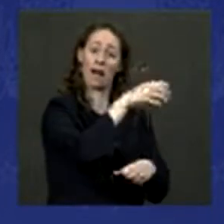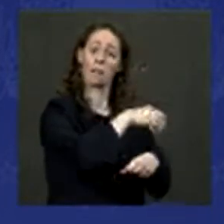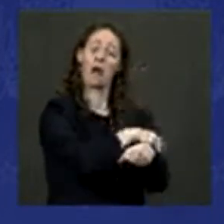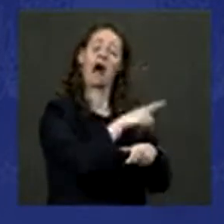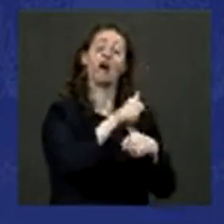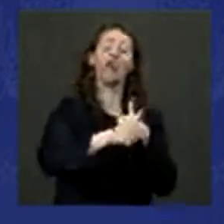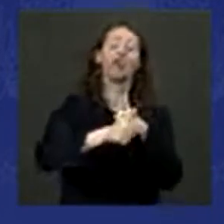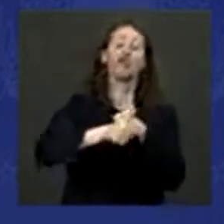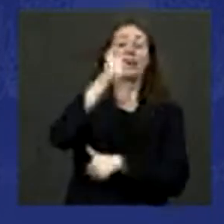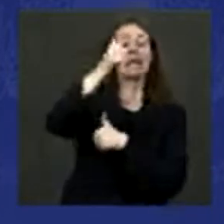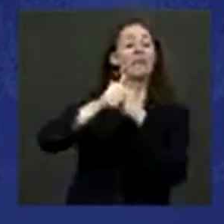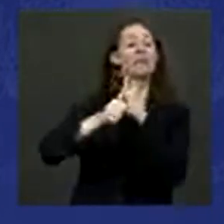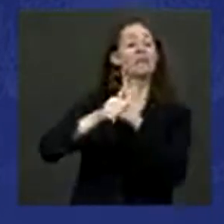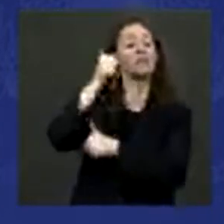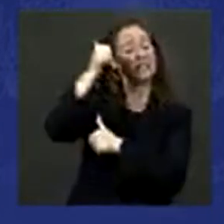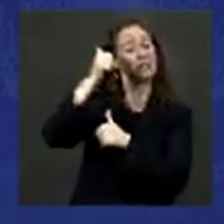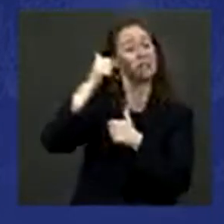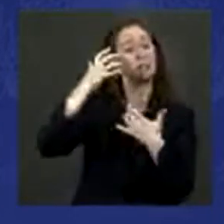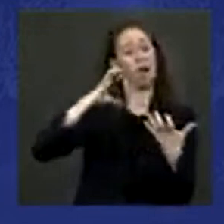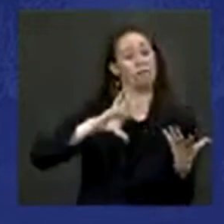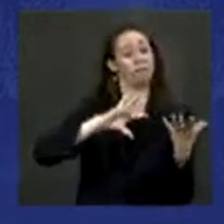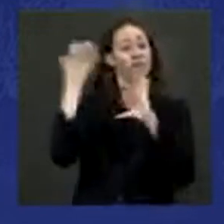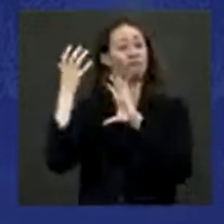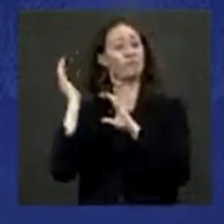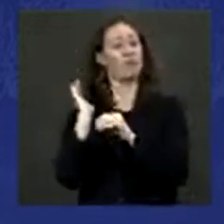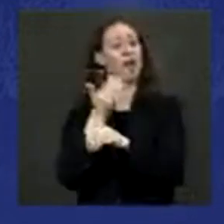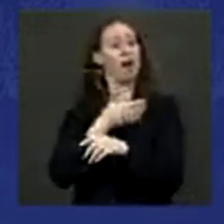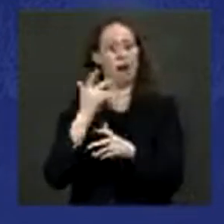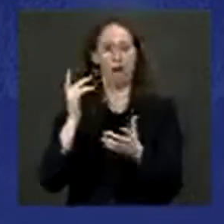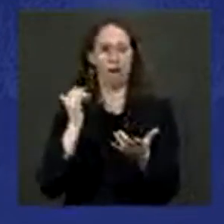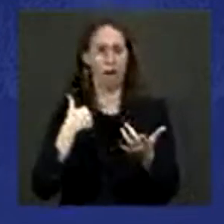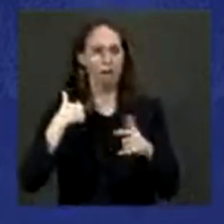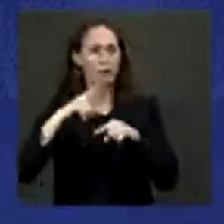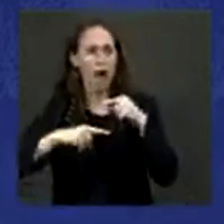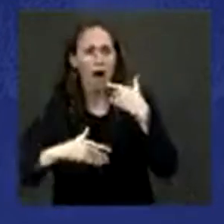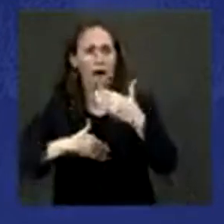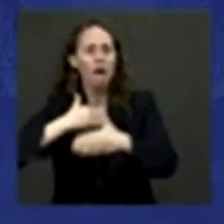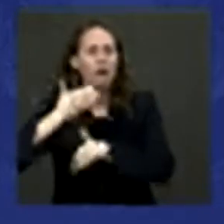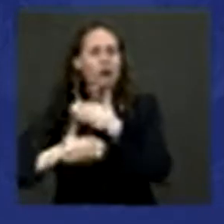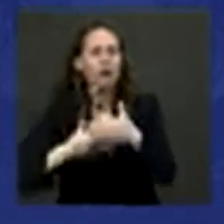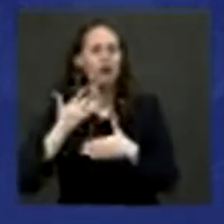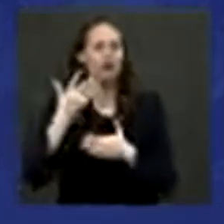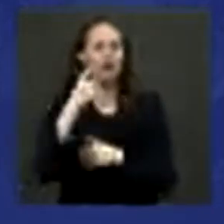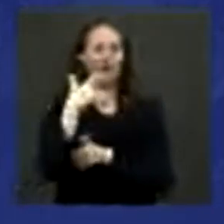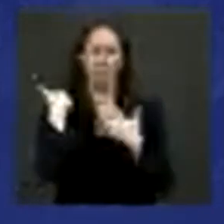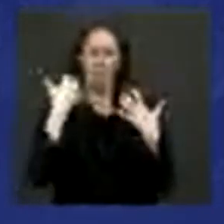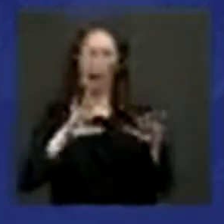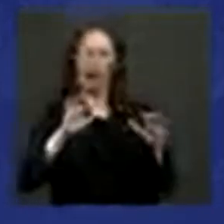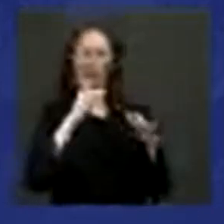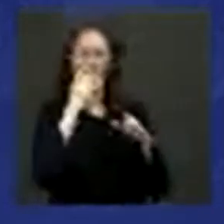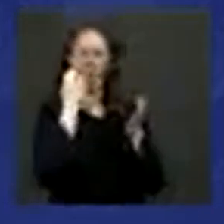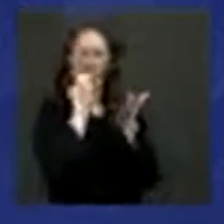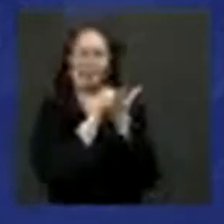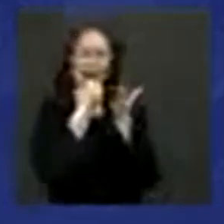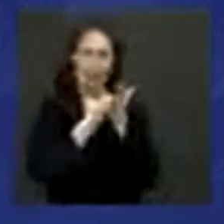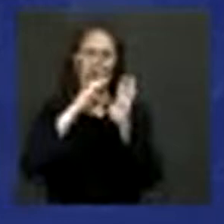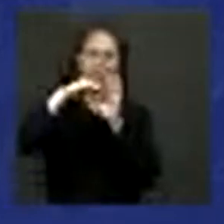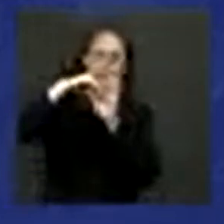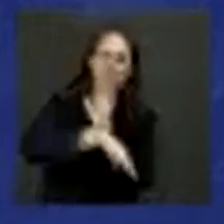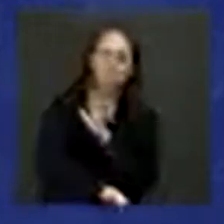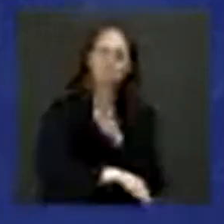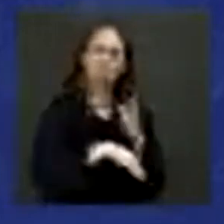prevent us from doing our job, saving the economy from a catastrophic event. I think, quite frankly, it's